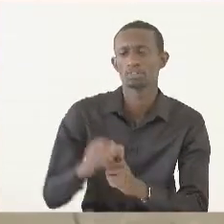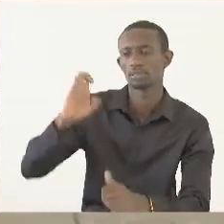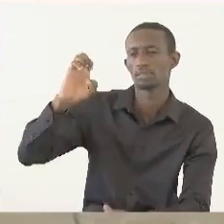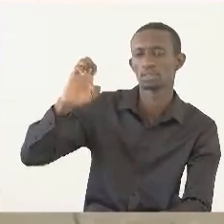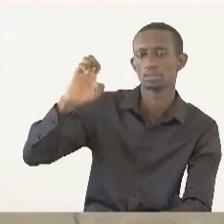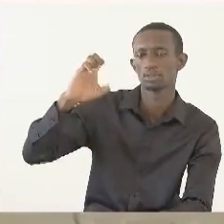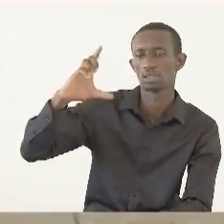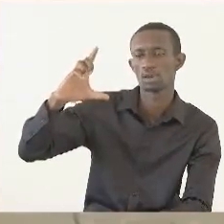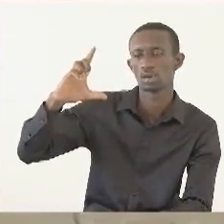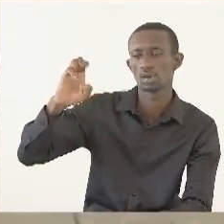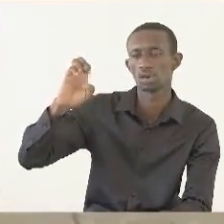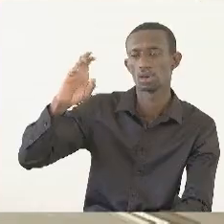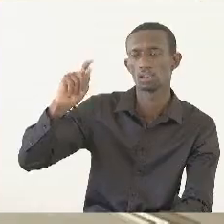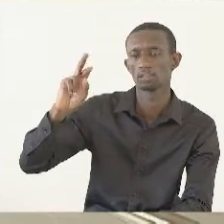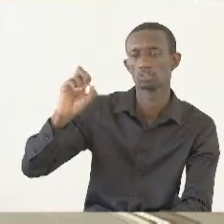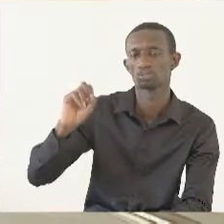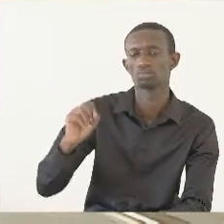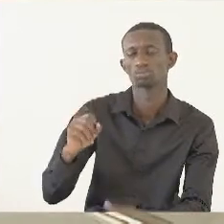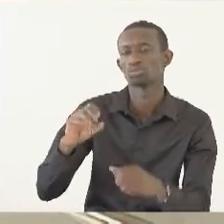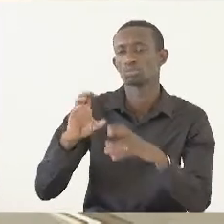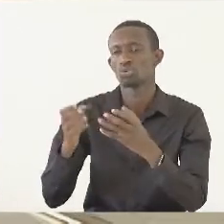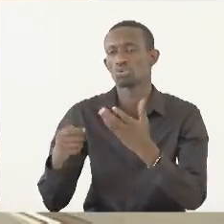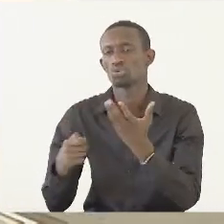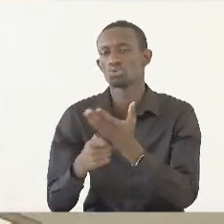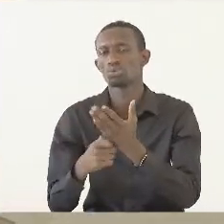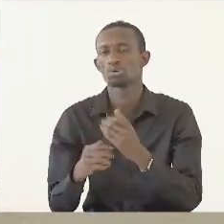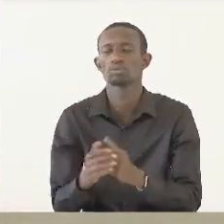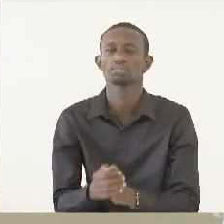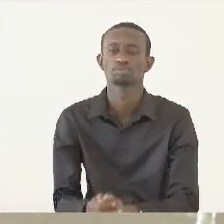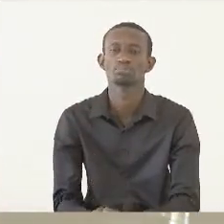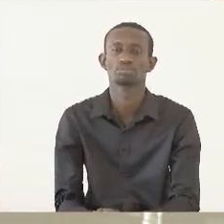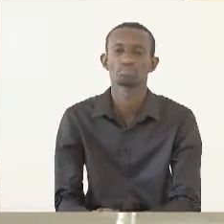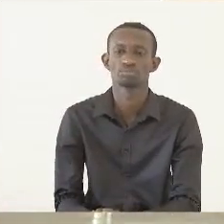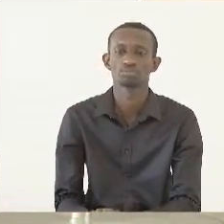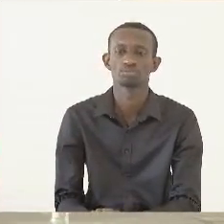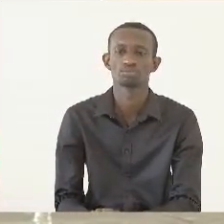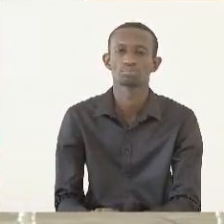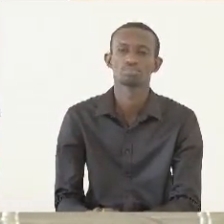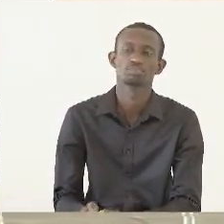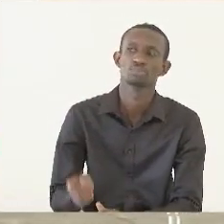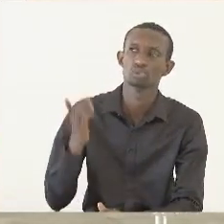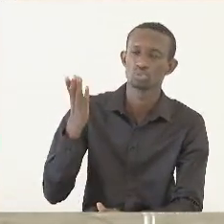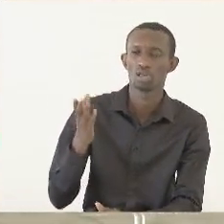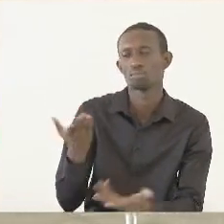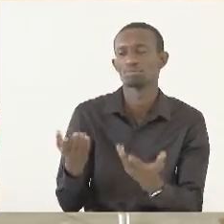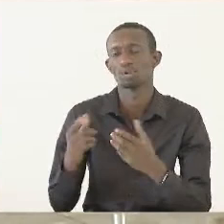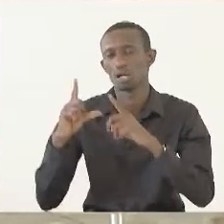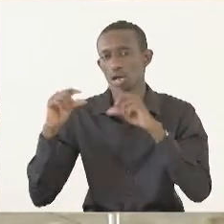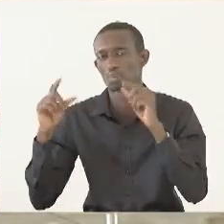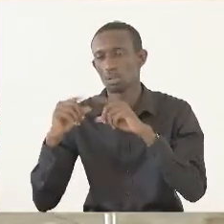electron withdrawing groups and electron donating groups. So those are the some of the words that